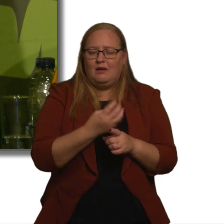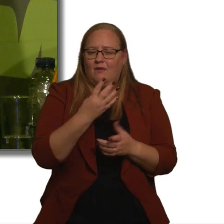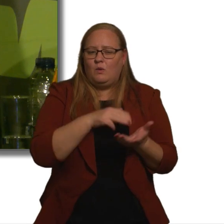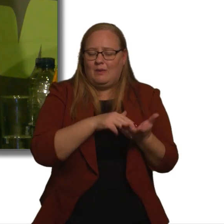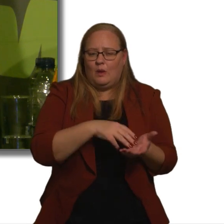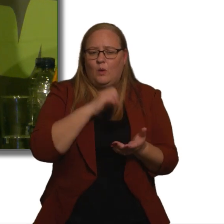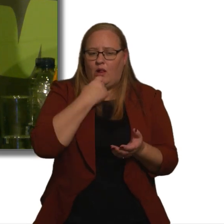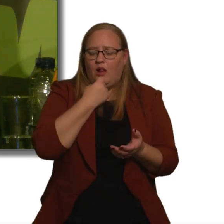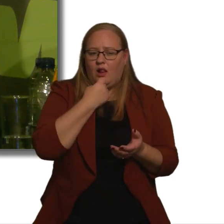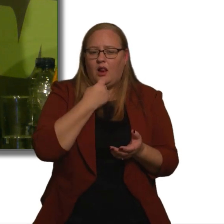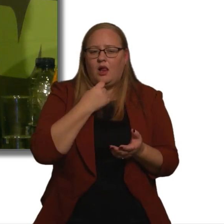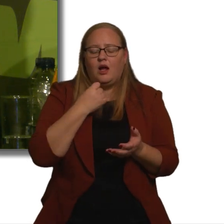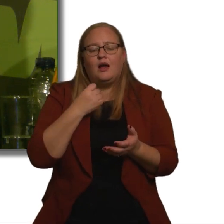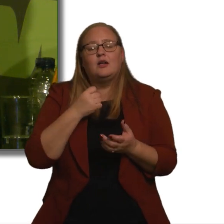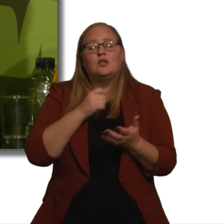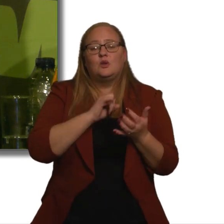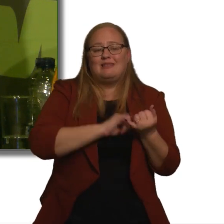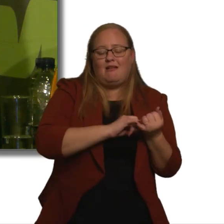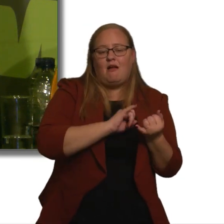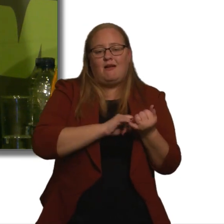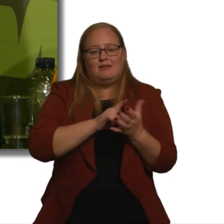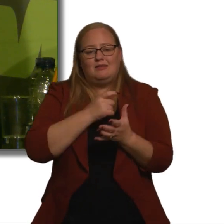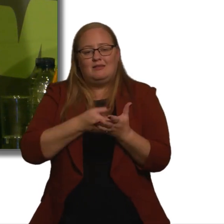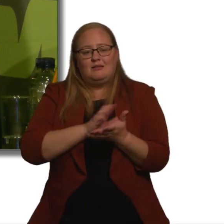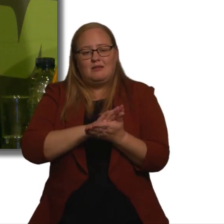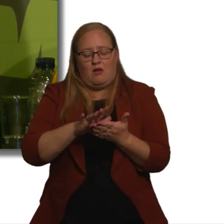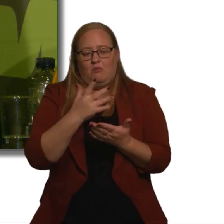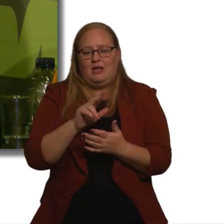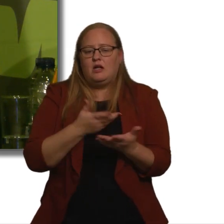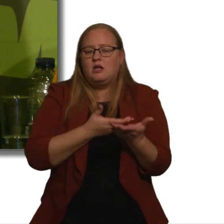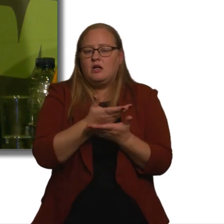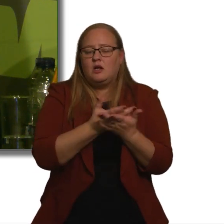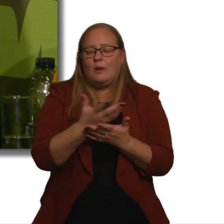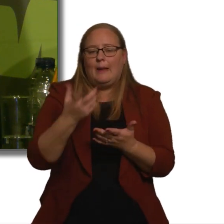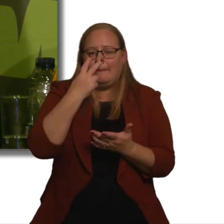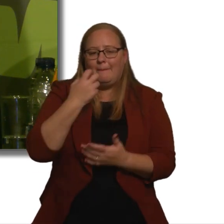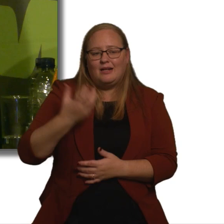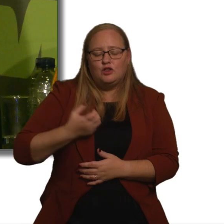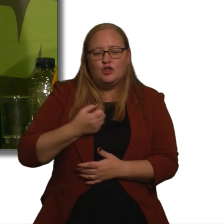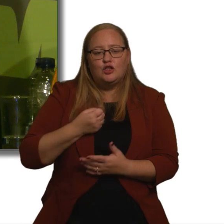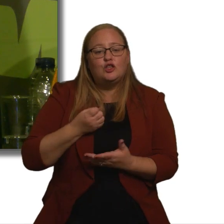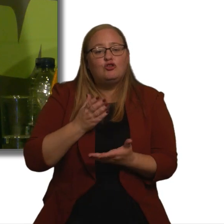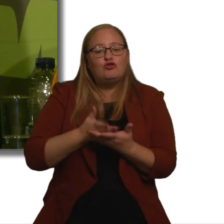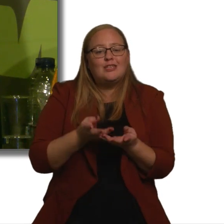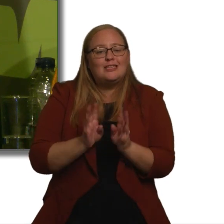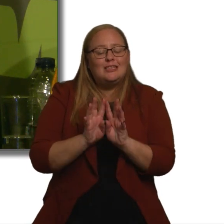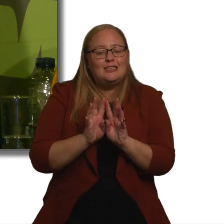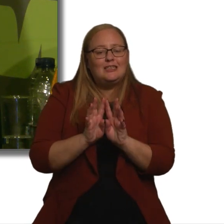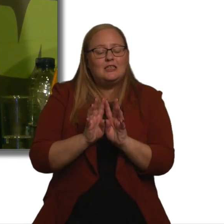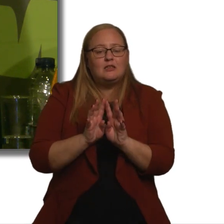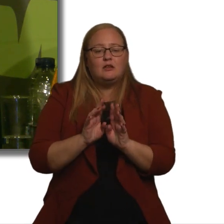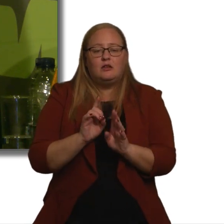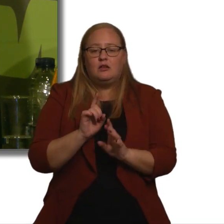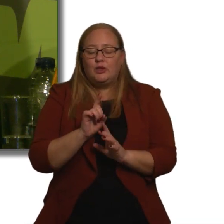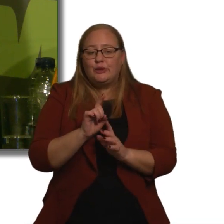and Sarah that did the negotiations with the pension trustees to actually relieve the society of